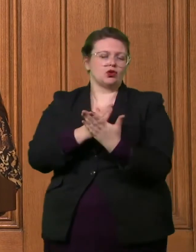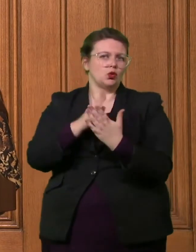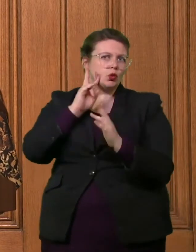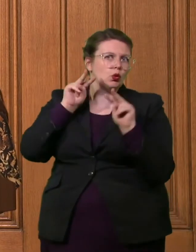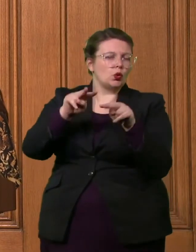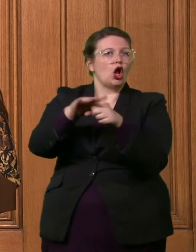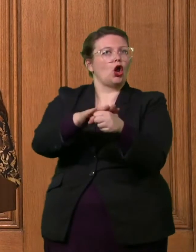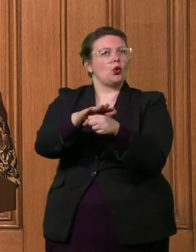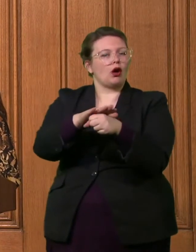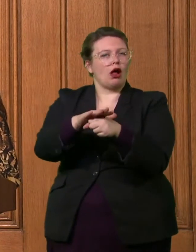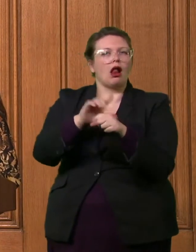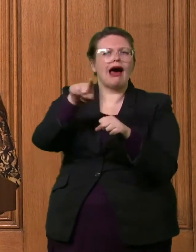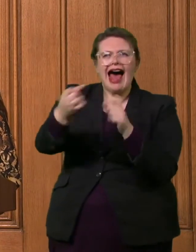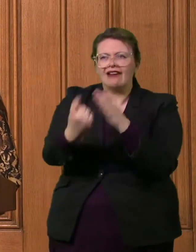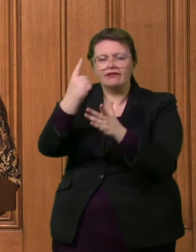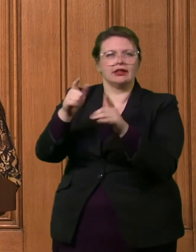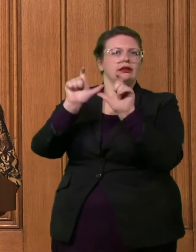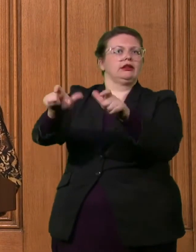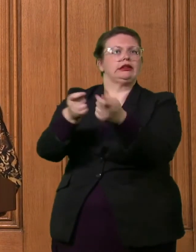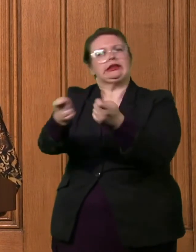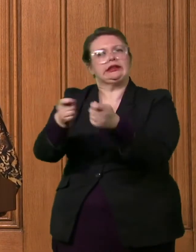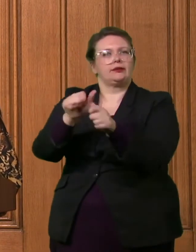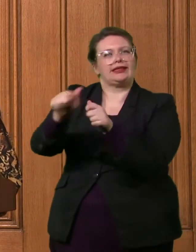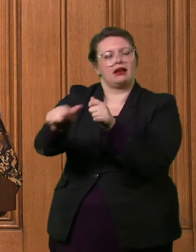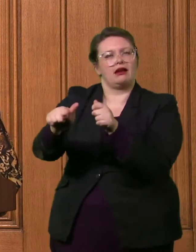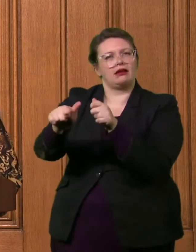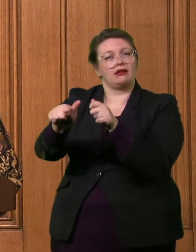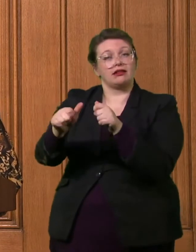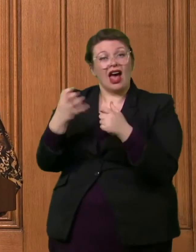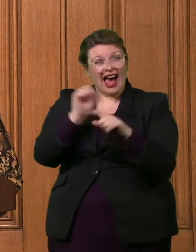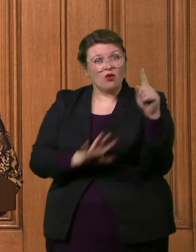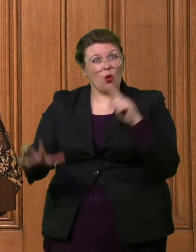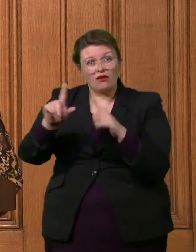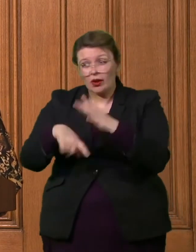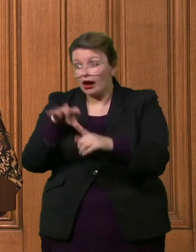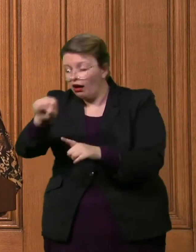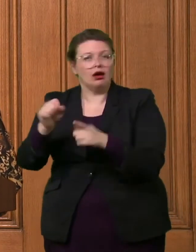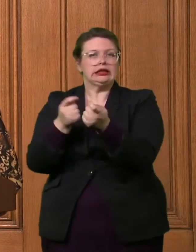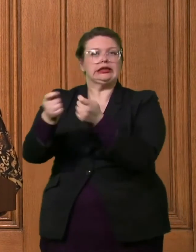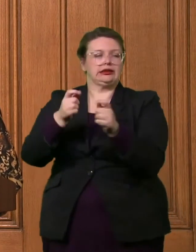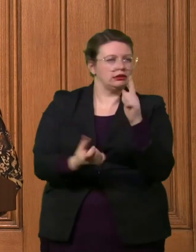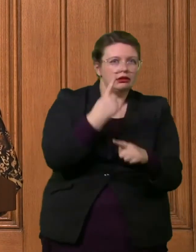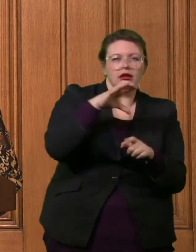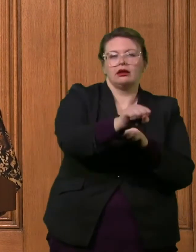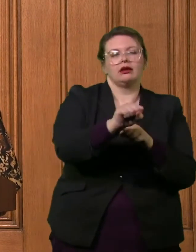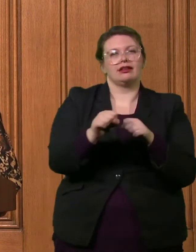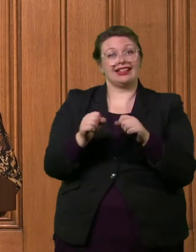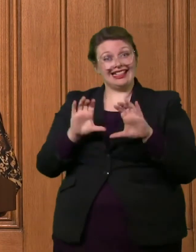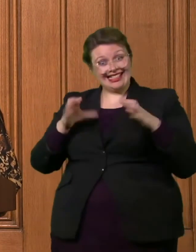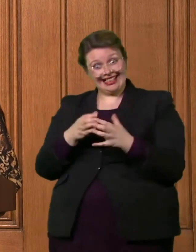to see what happens then. And that's happening across the country right now with engaged teams looking at how we can find